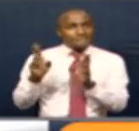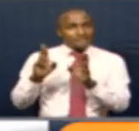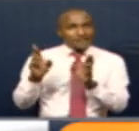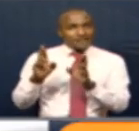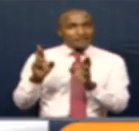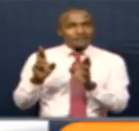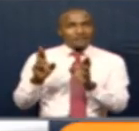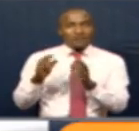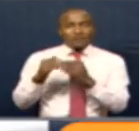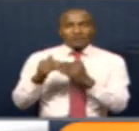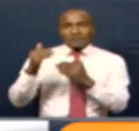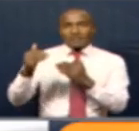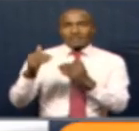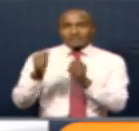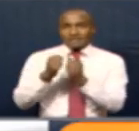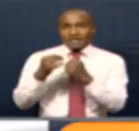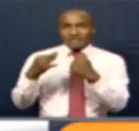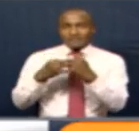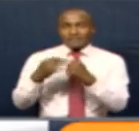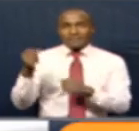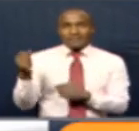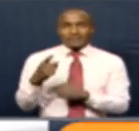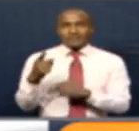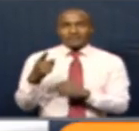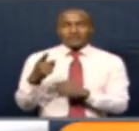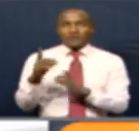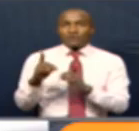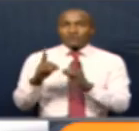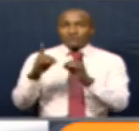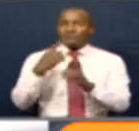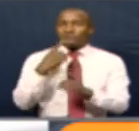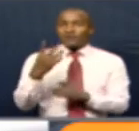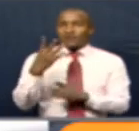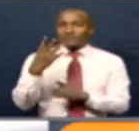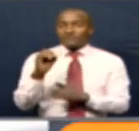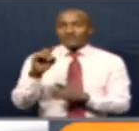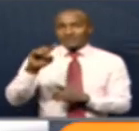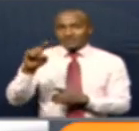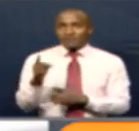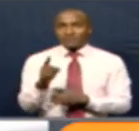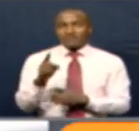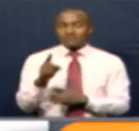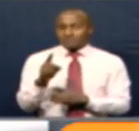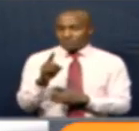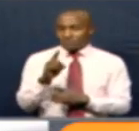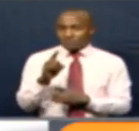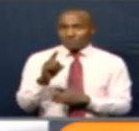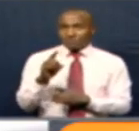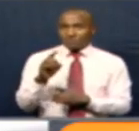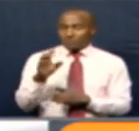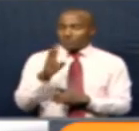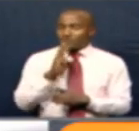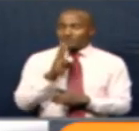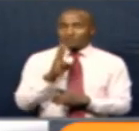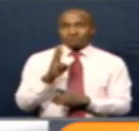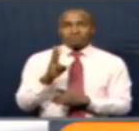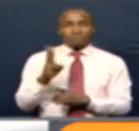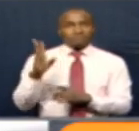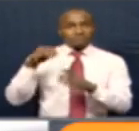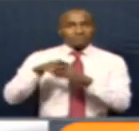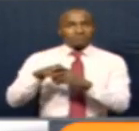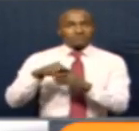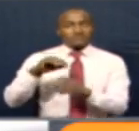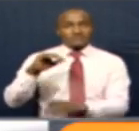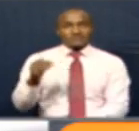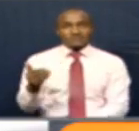should be ready within the next 18 months to deliver 140,000 meters cubed of water into the city.